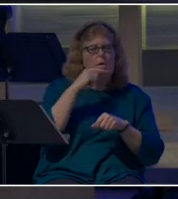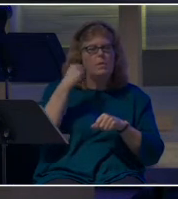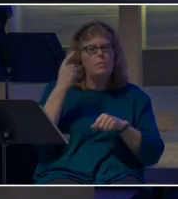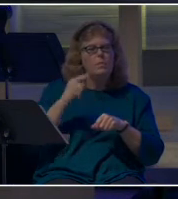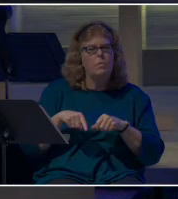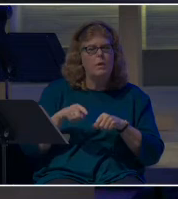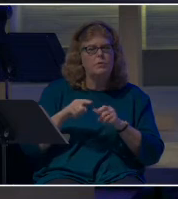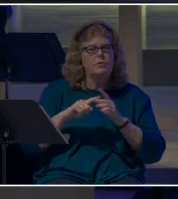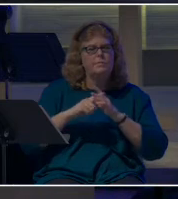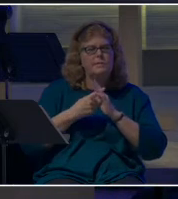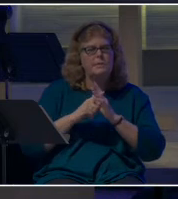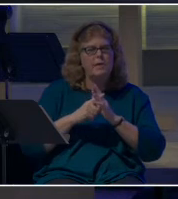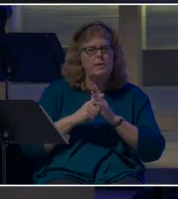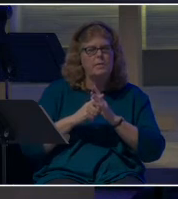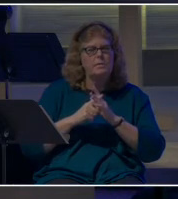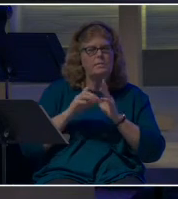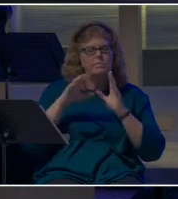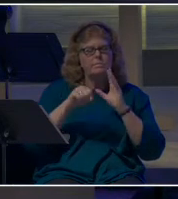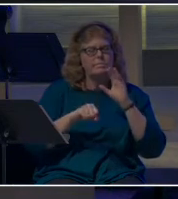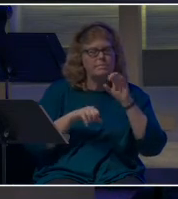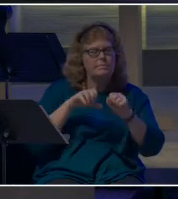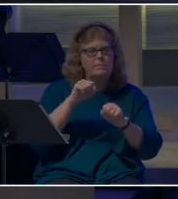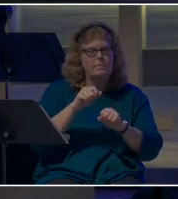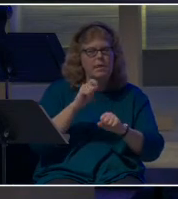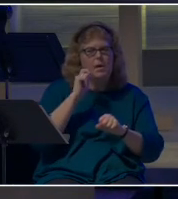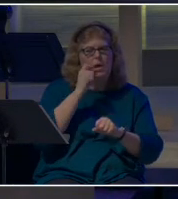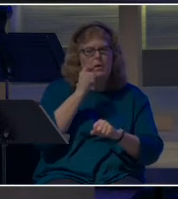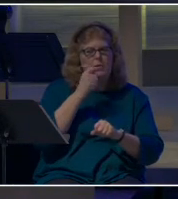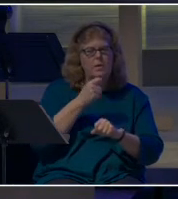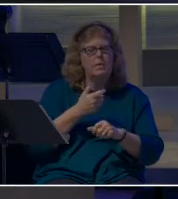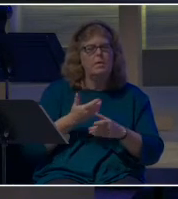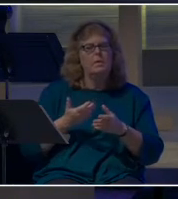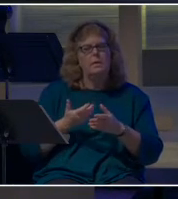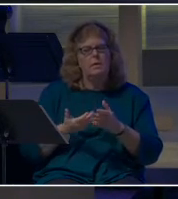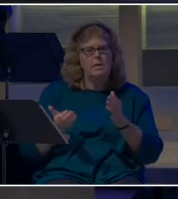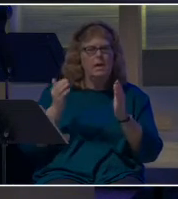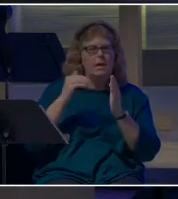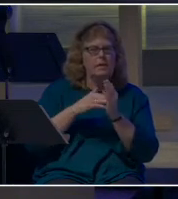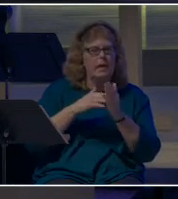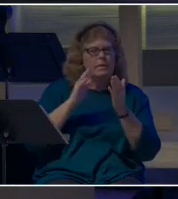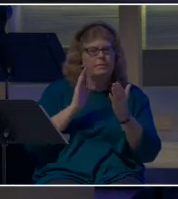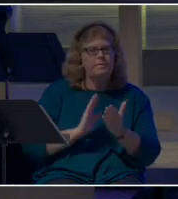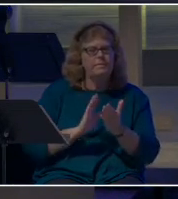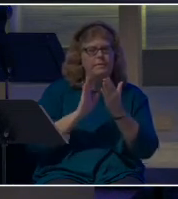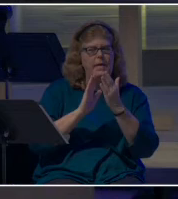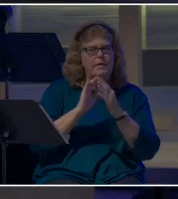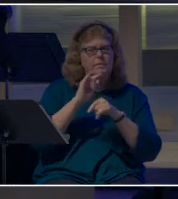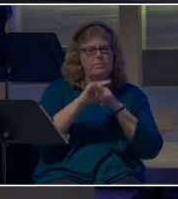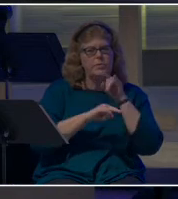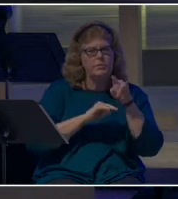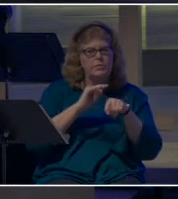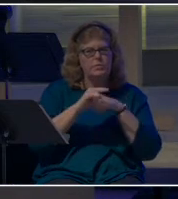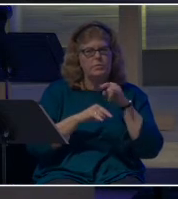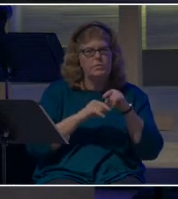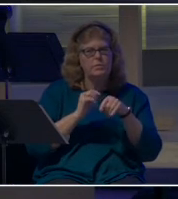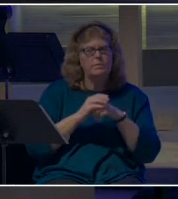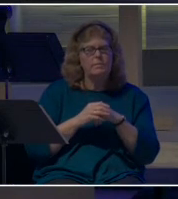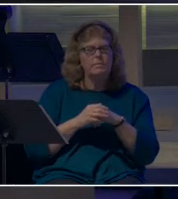took off into Hungary. And so again, he was facing persecution.